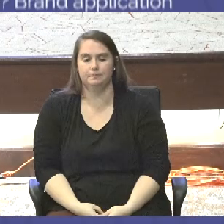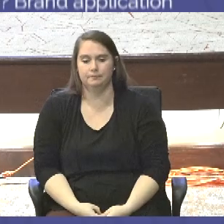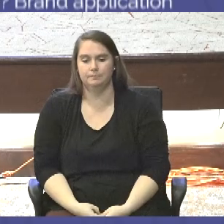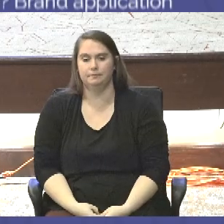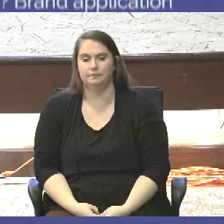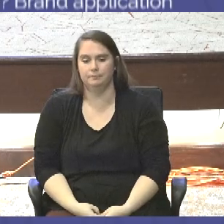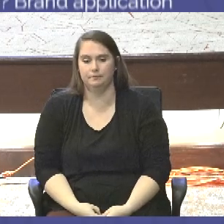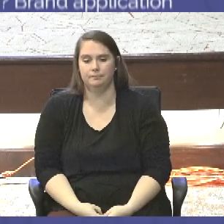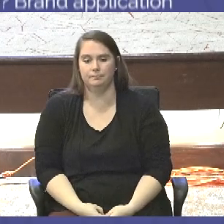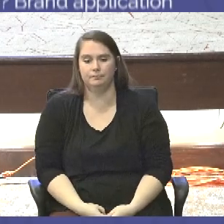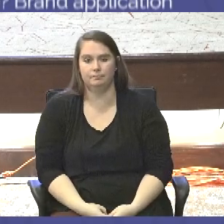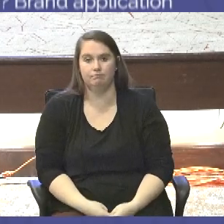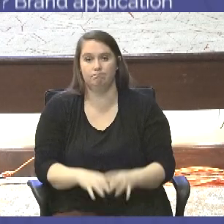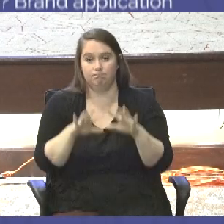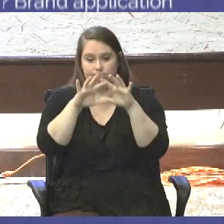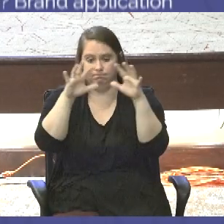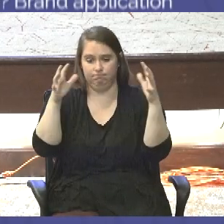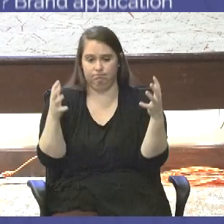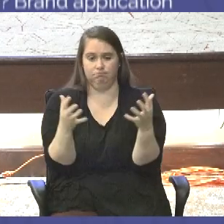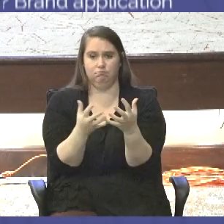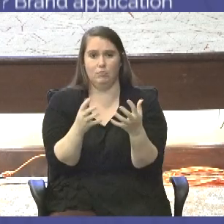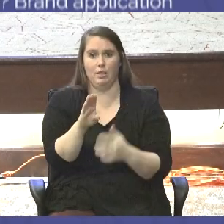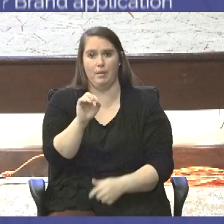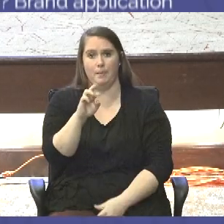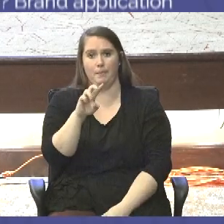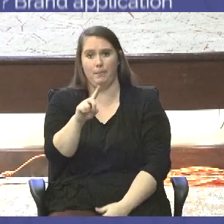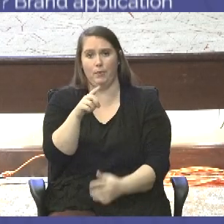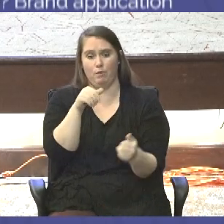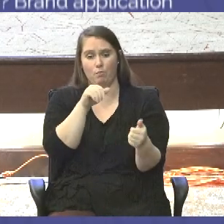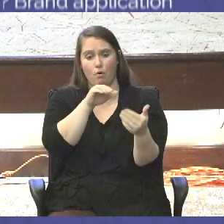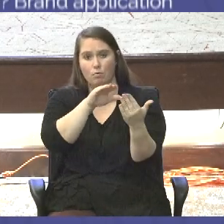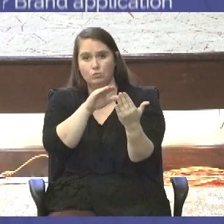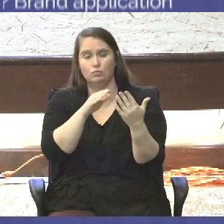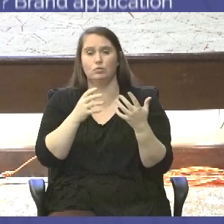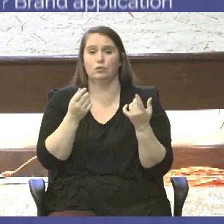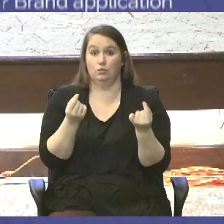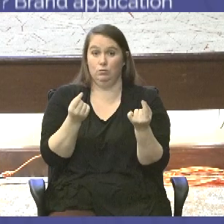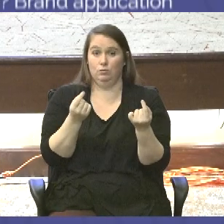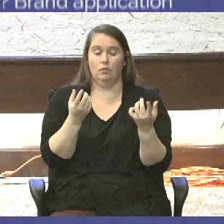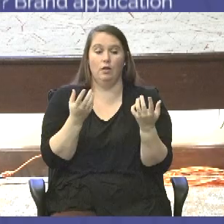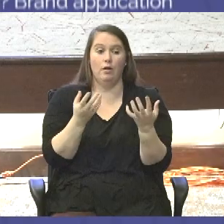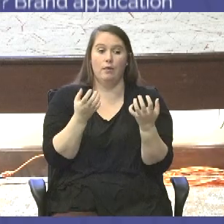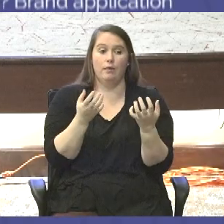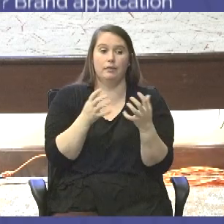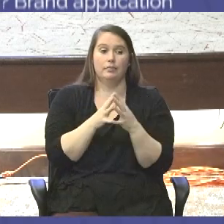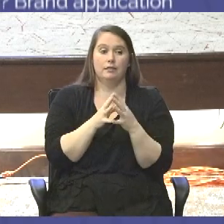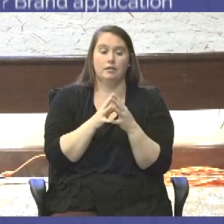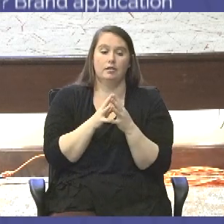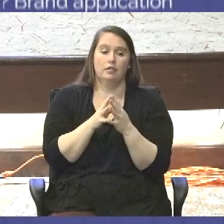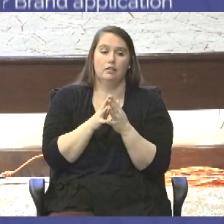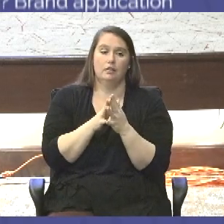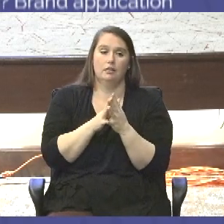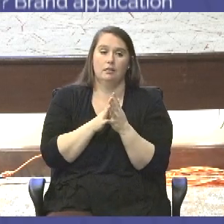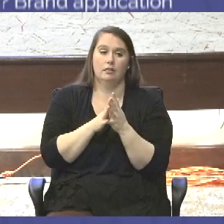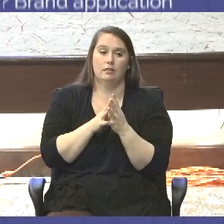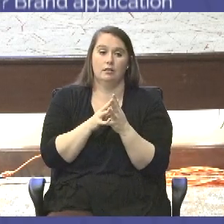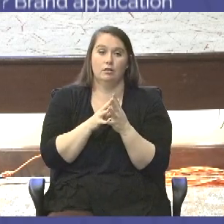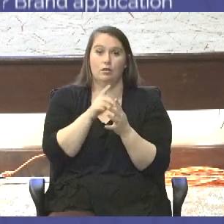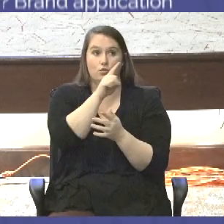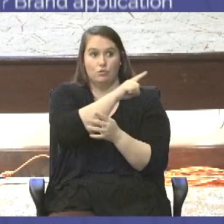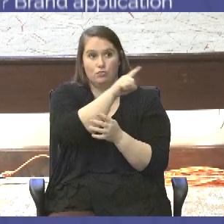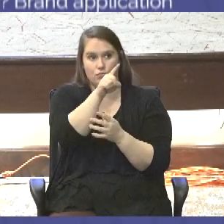Our holistic branding approach and really kind of definition of the deliverables that you're getting from Madden through this